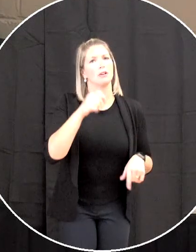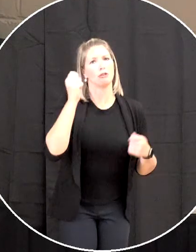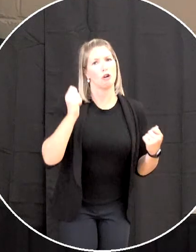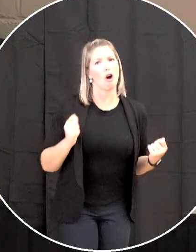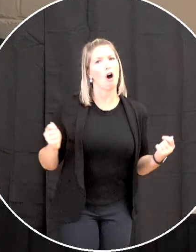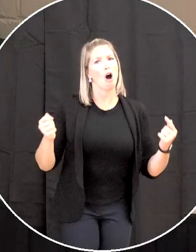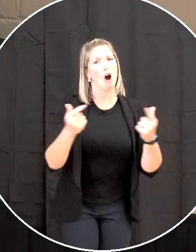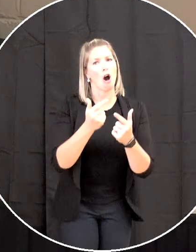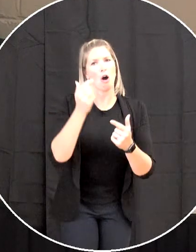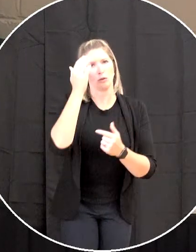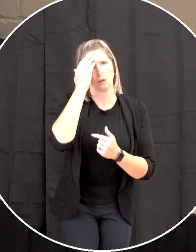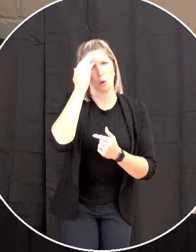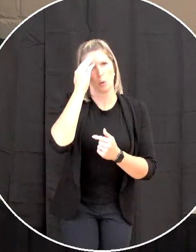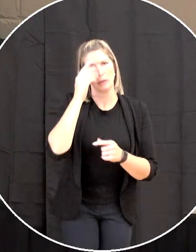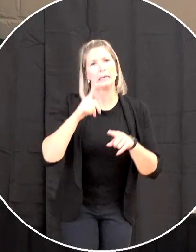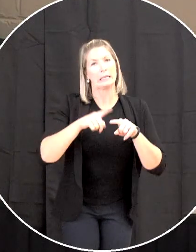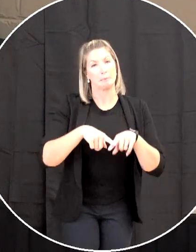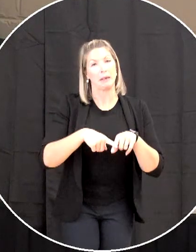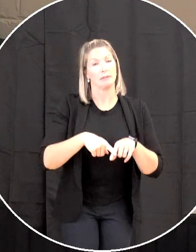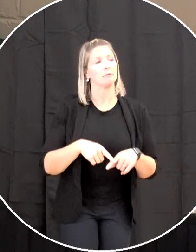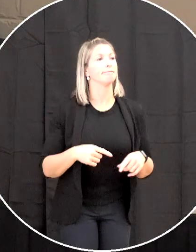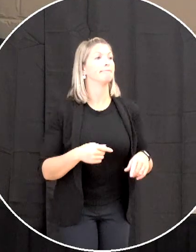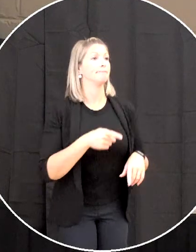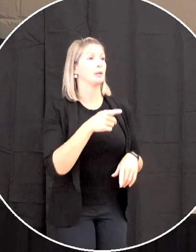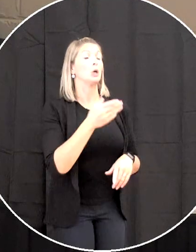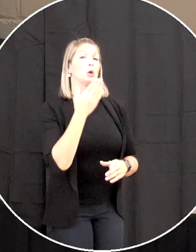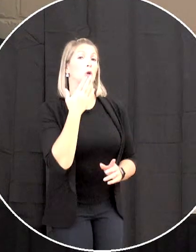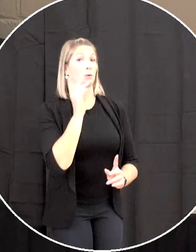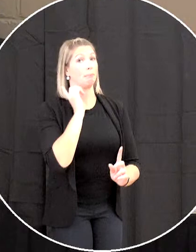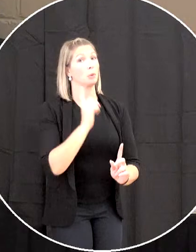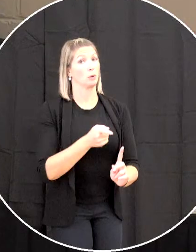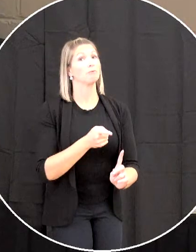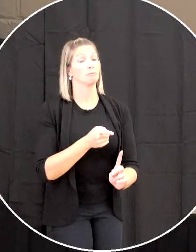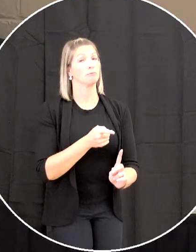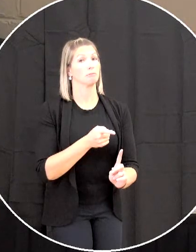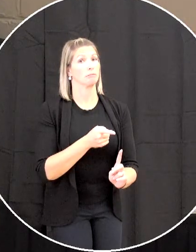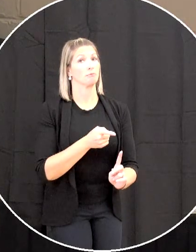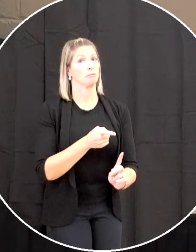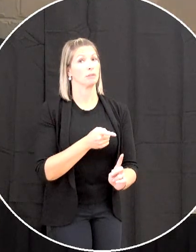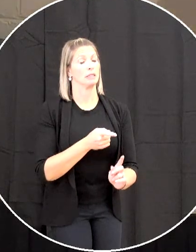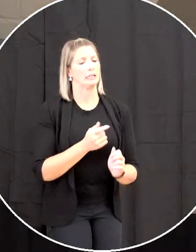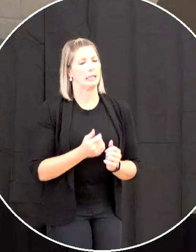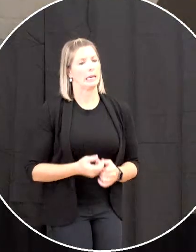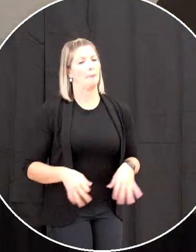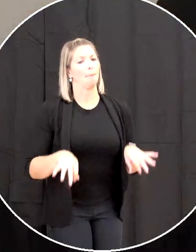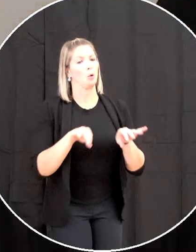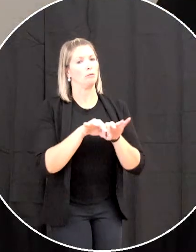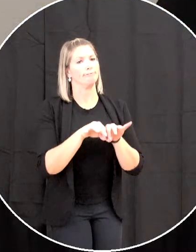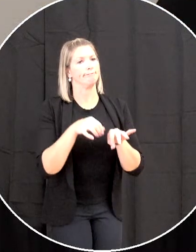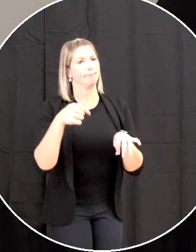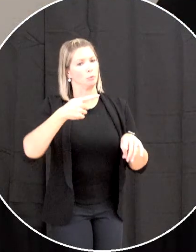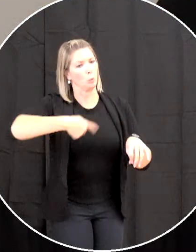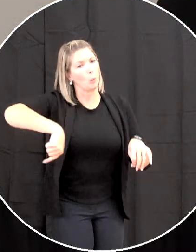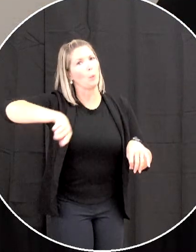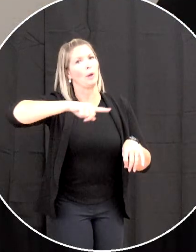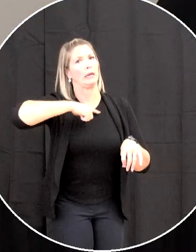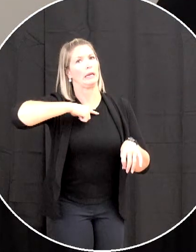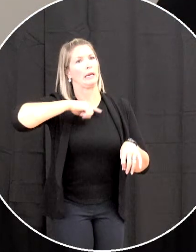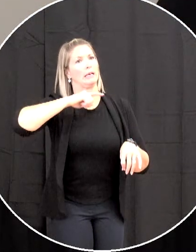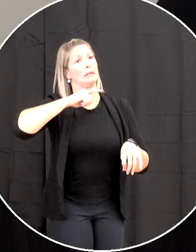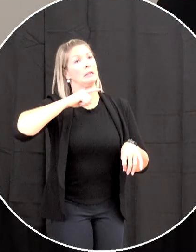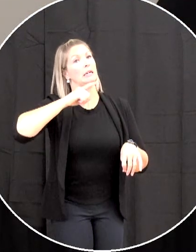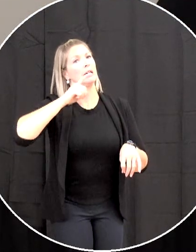Very good point, actually, Mr. Chair. I think it's important sometimes as trustees we get directly